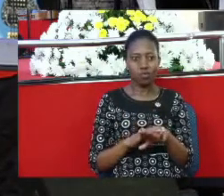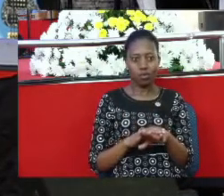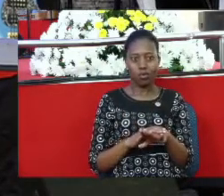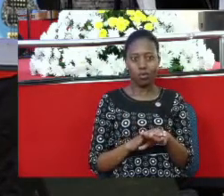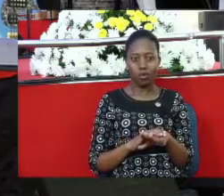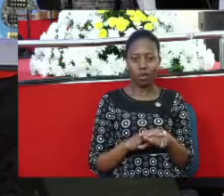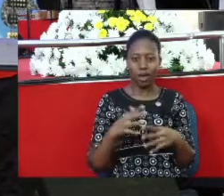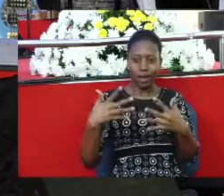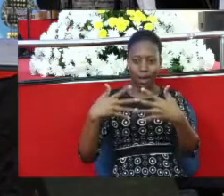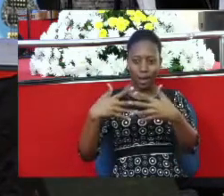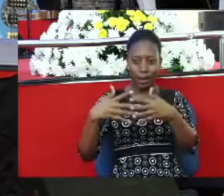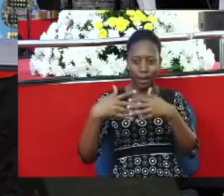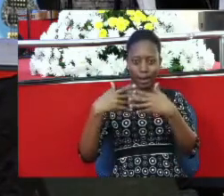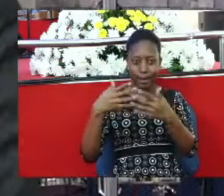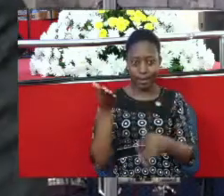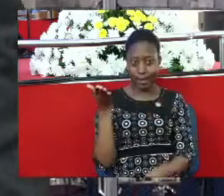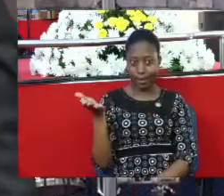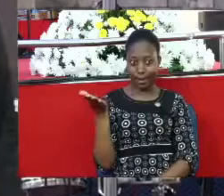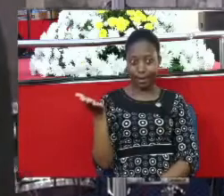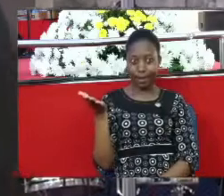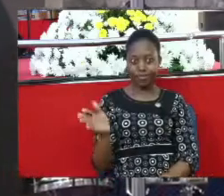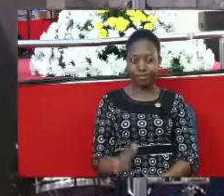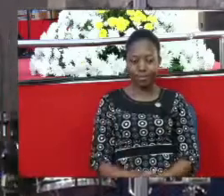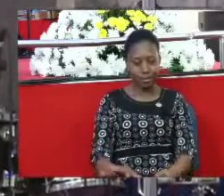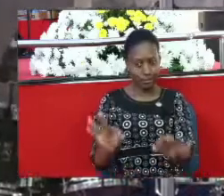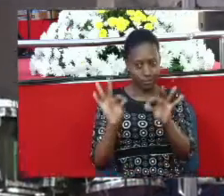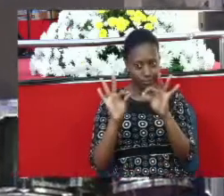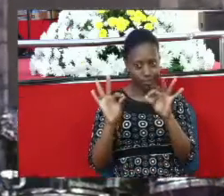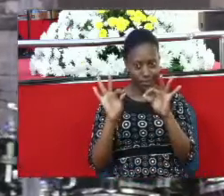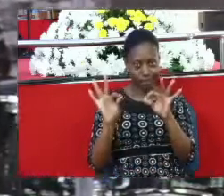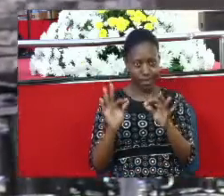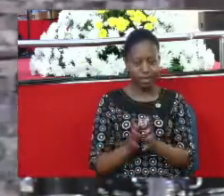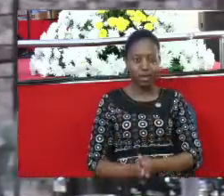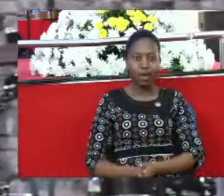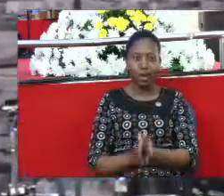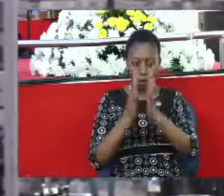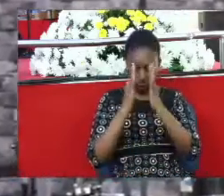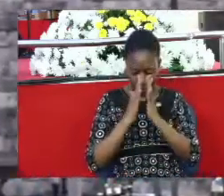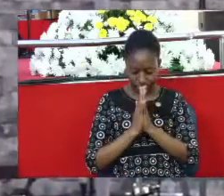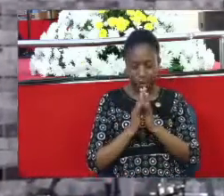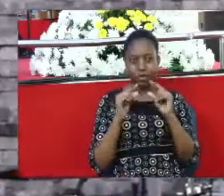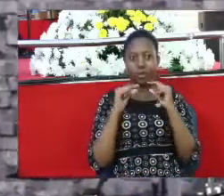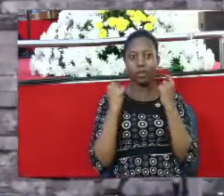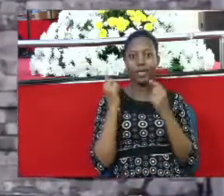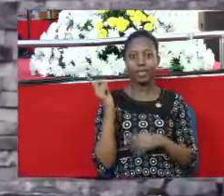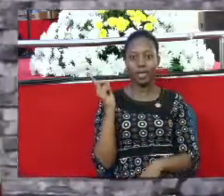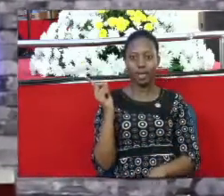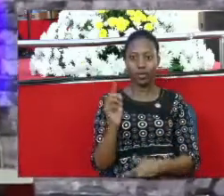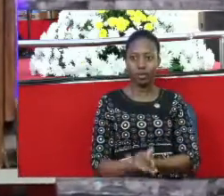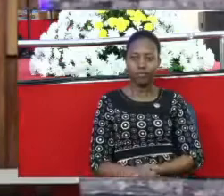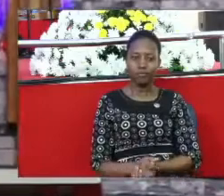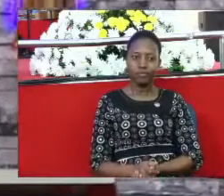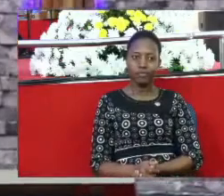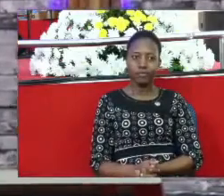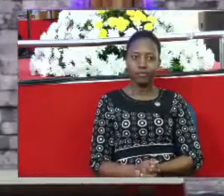gate. Ah, see? Aya, sawa. Zachary, tunakuombea. But even here, we are going to start other assemblies.